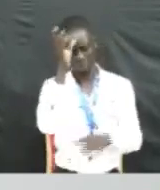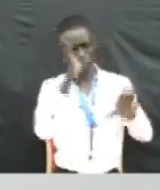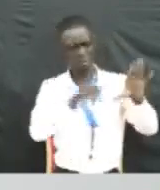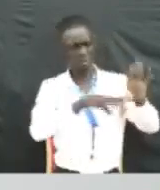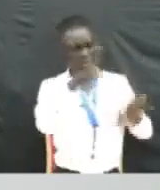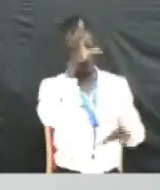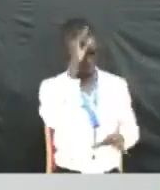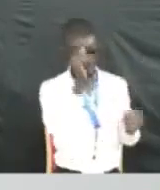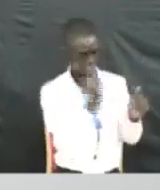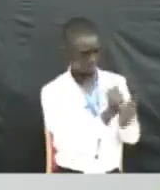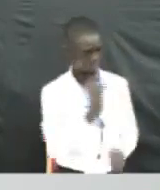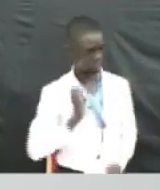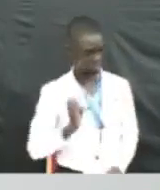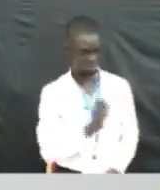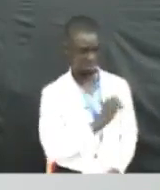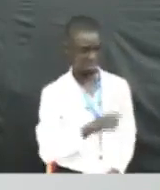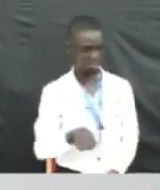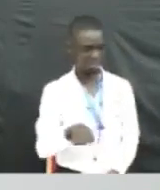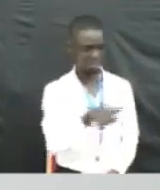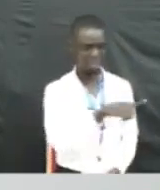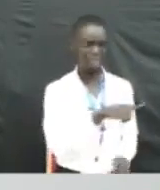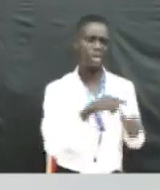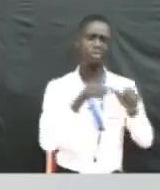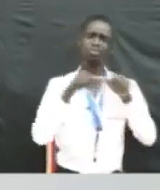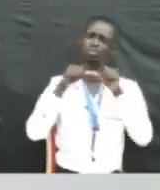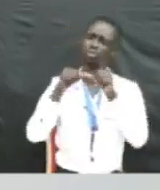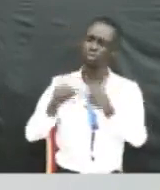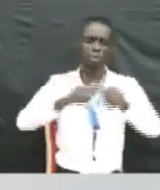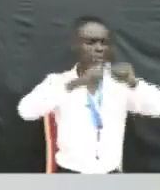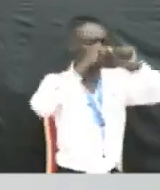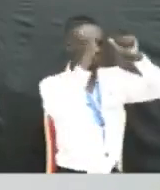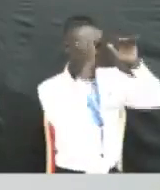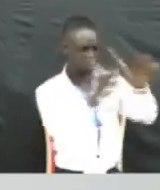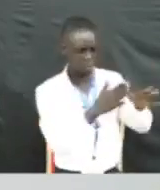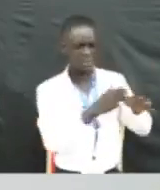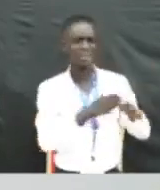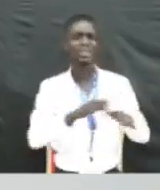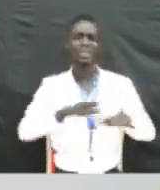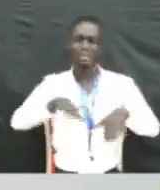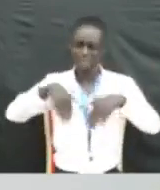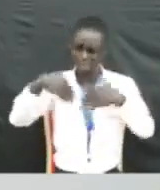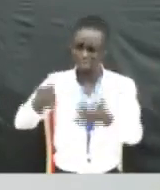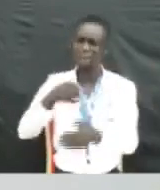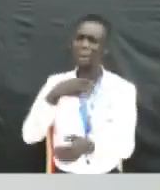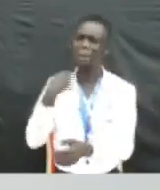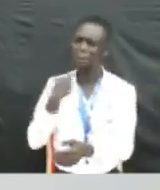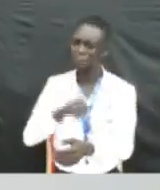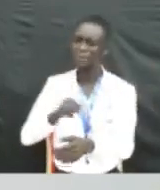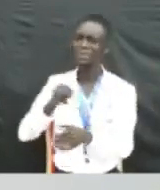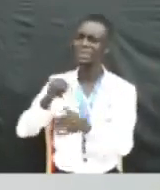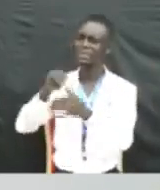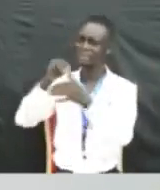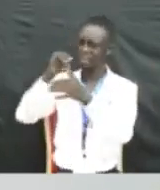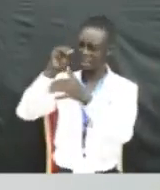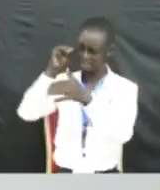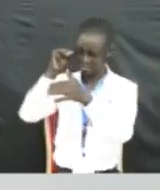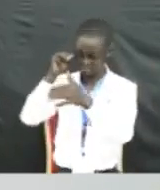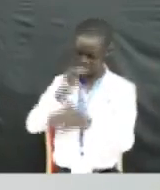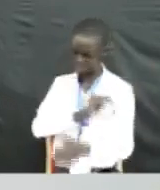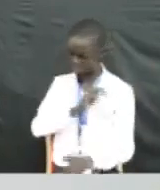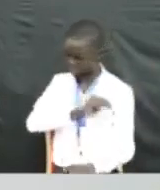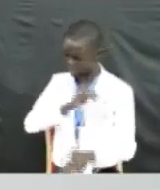council. Continue to bless and equip the ministers, the missionaries, the area